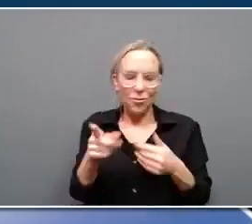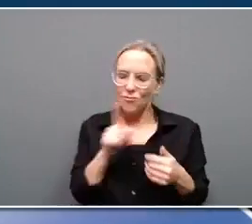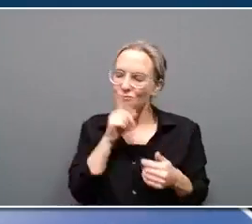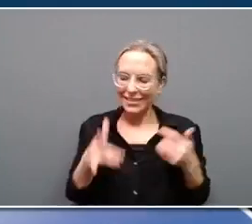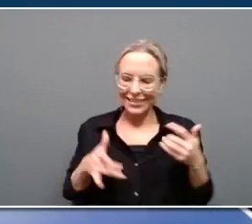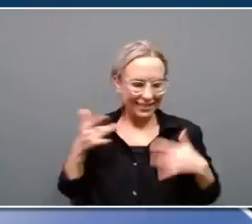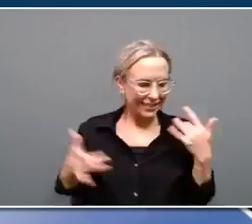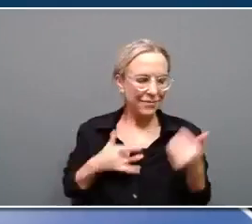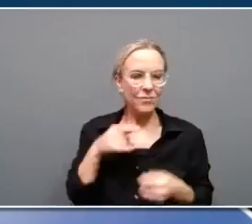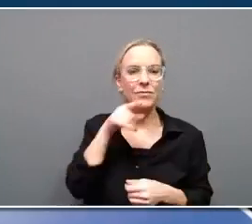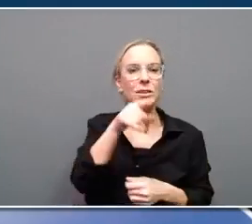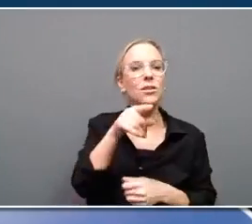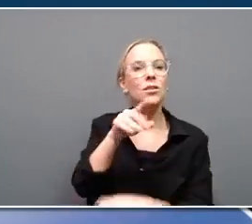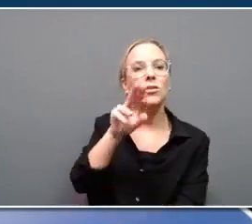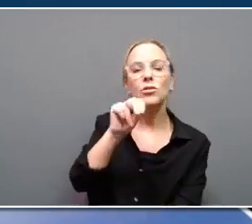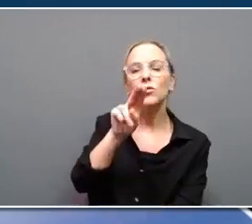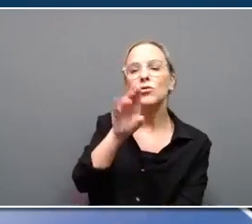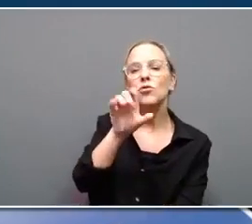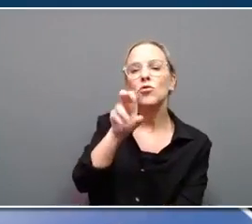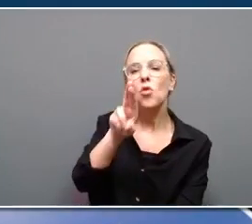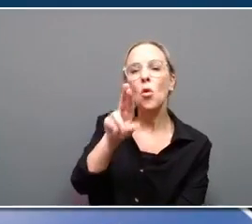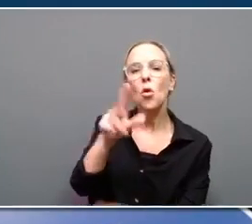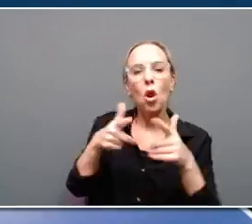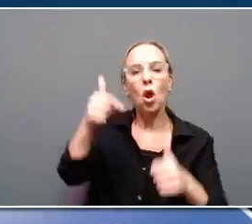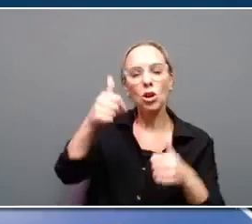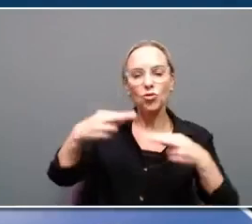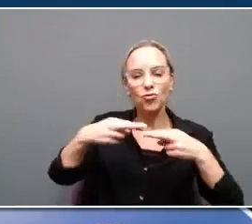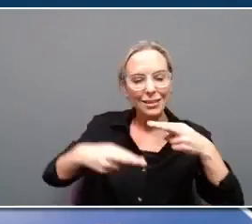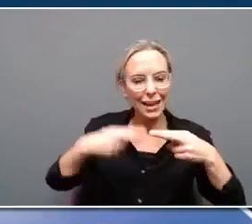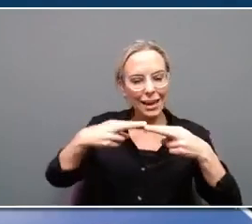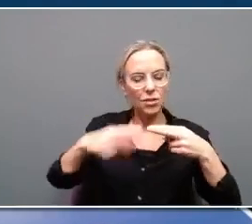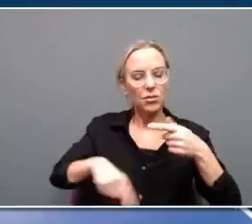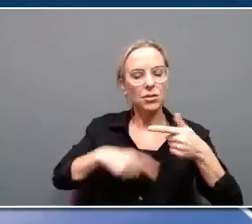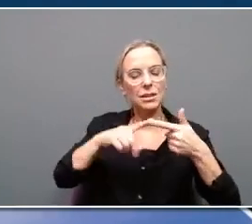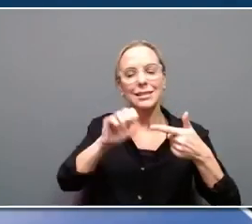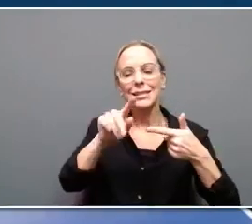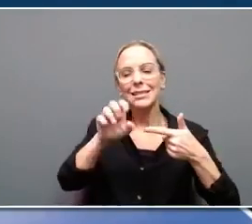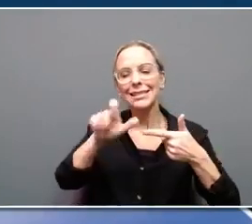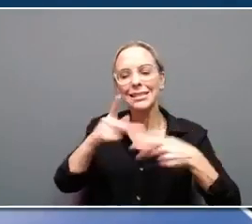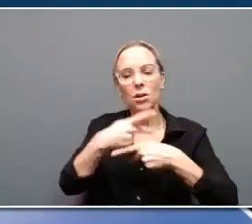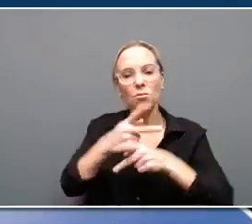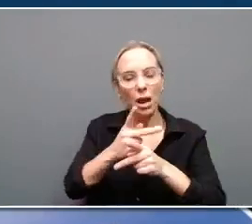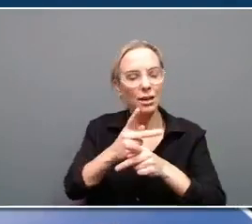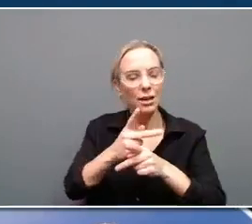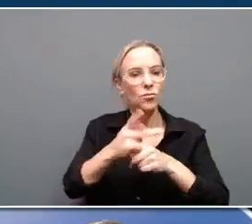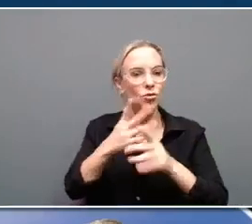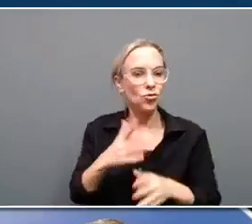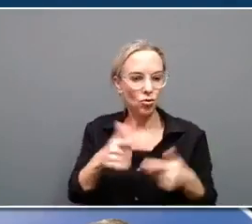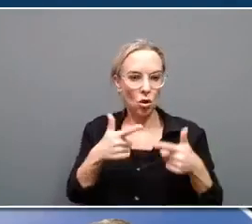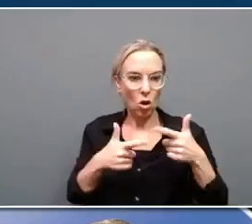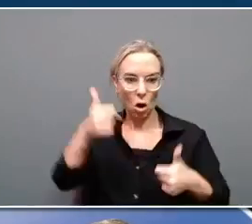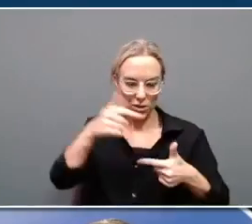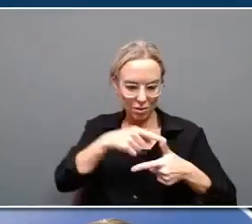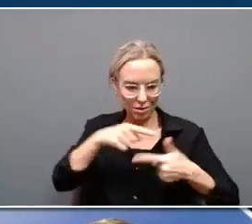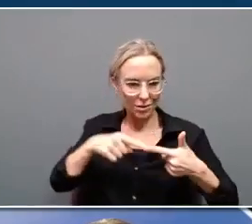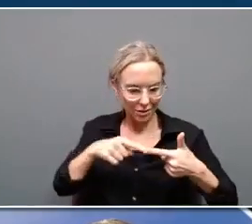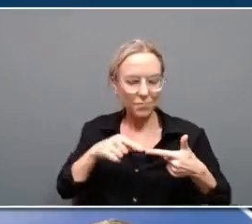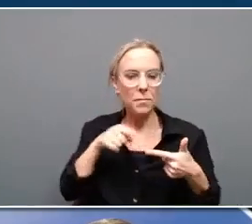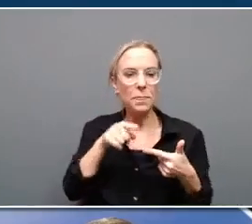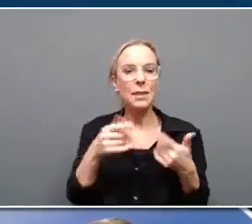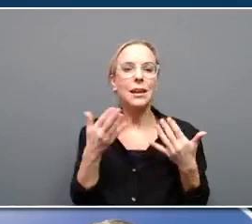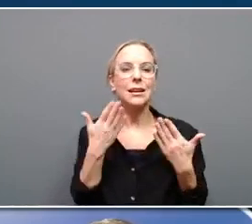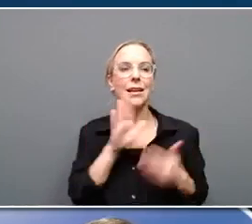America's largest recycler and the nation's largest steel and steel products producer. In Kentucky, Nucor and its affiliates now have